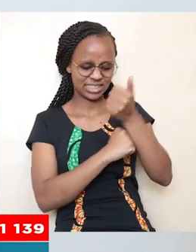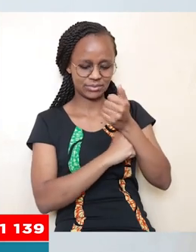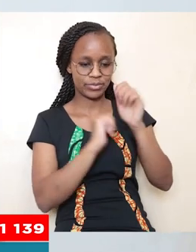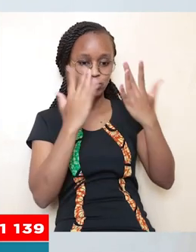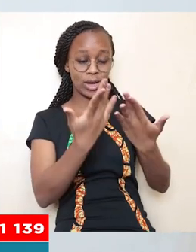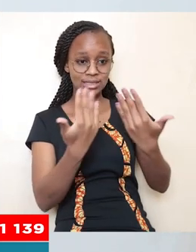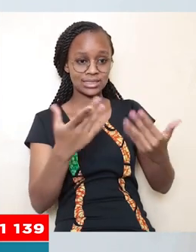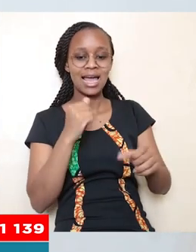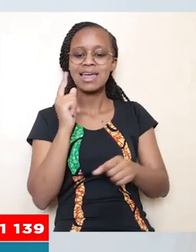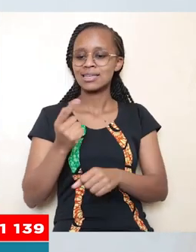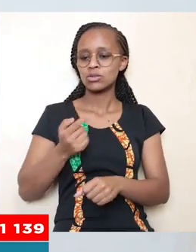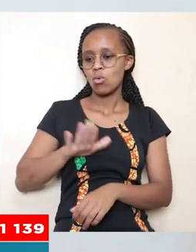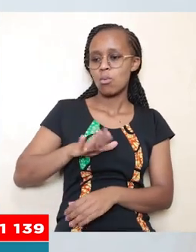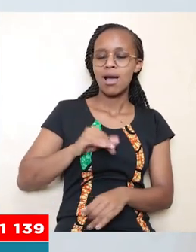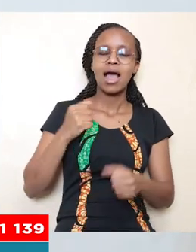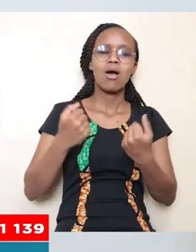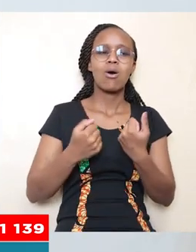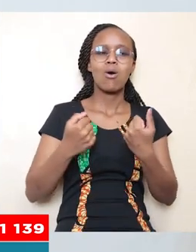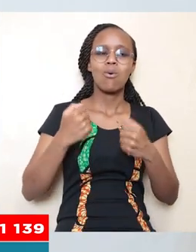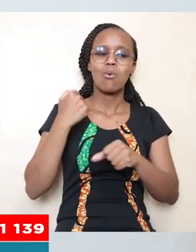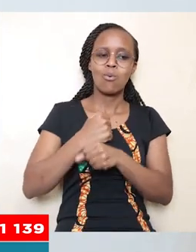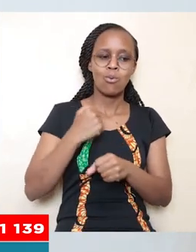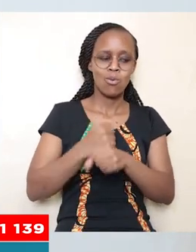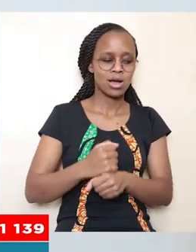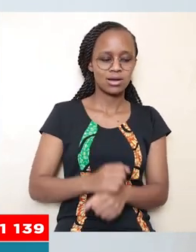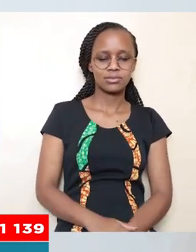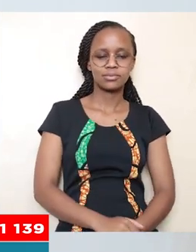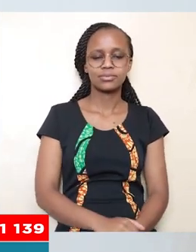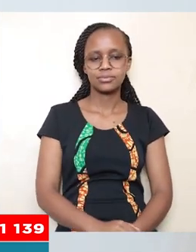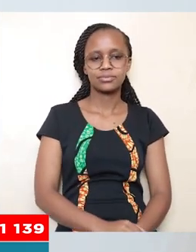her philosophy. Philosophy ya ukora na utiaji.